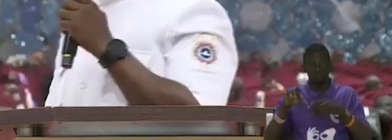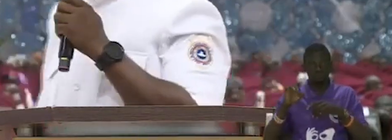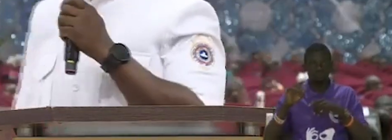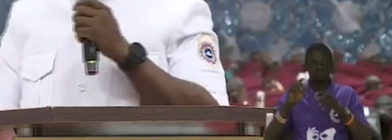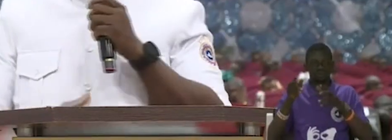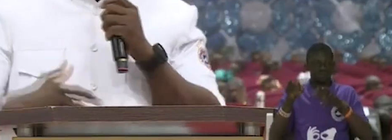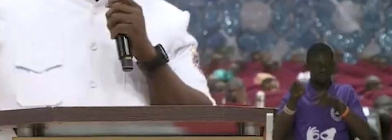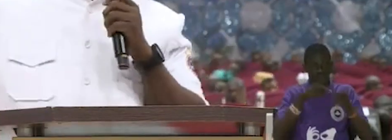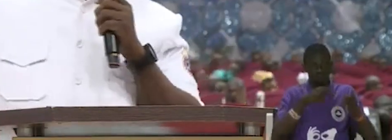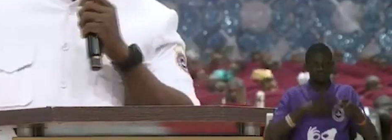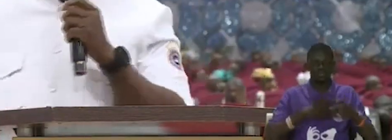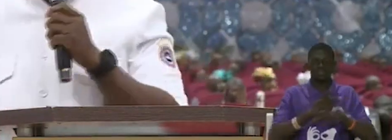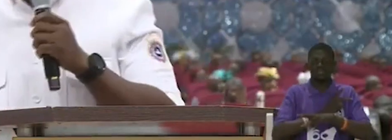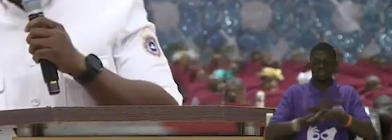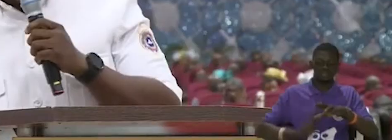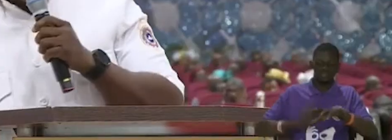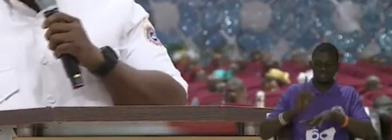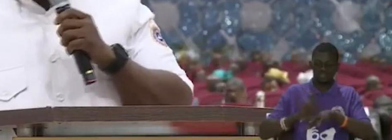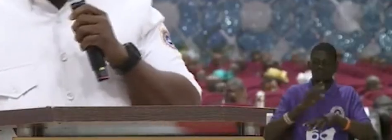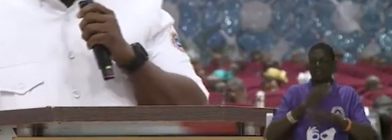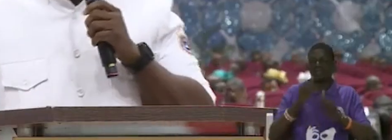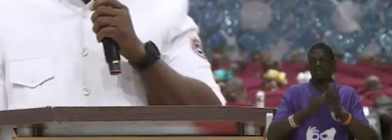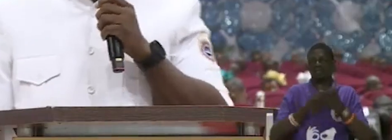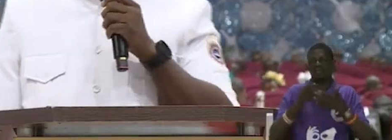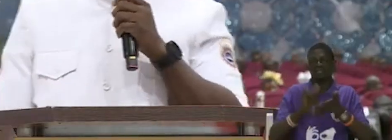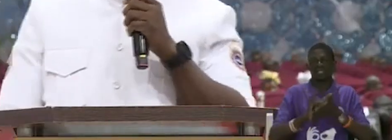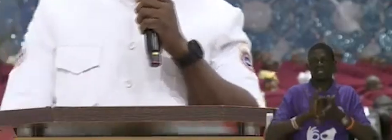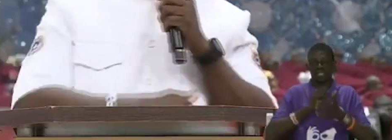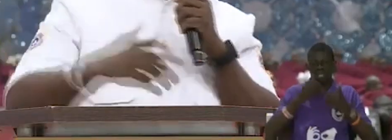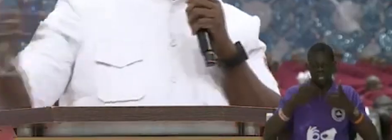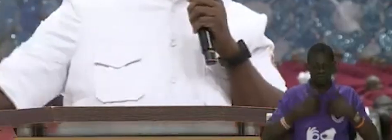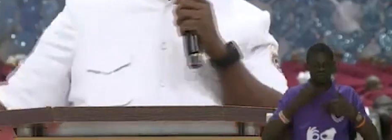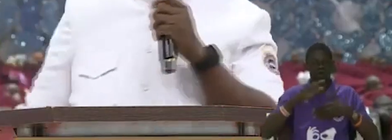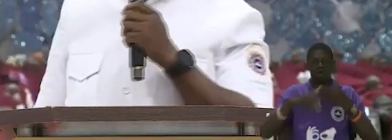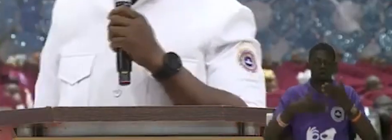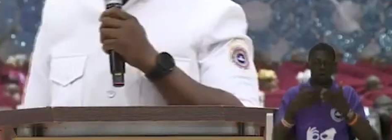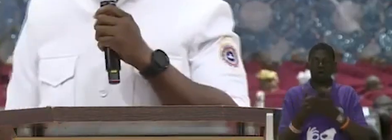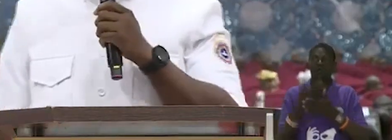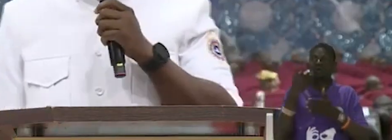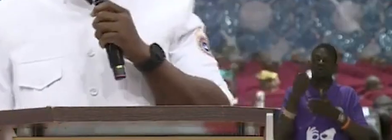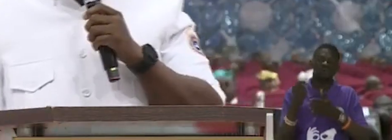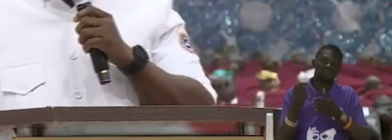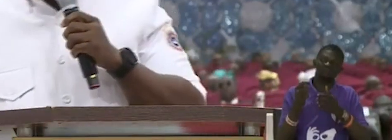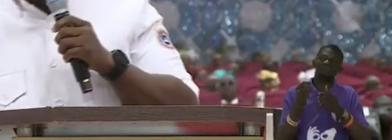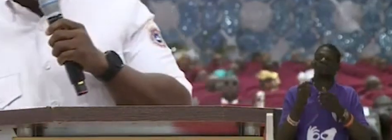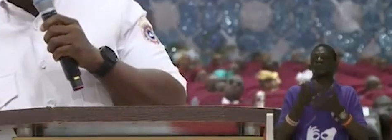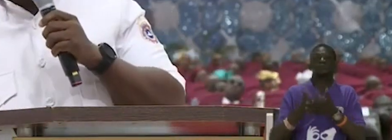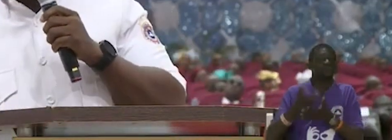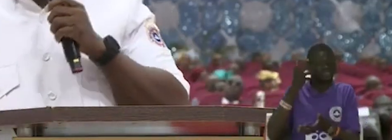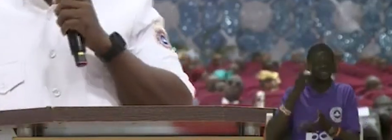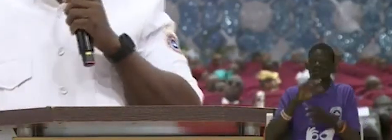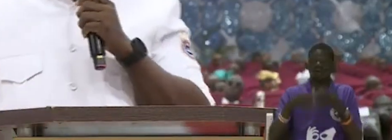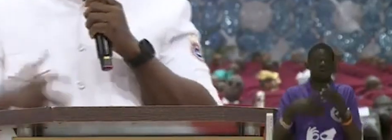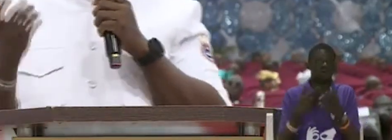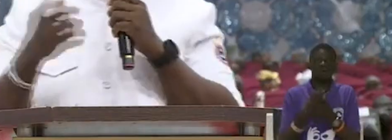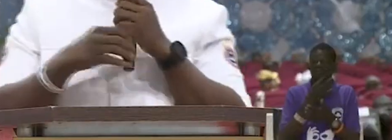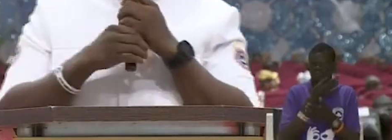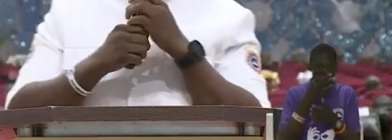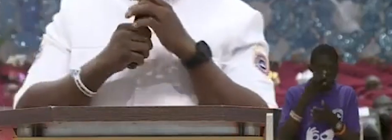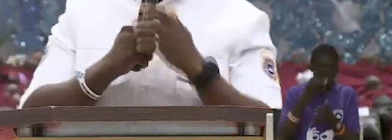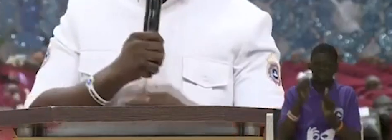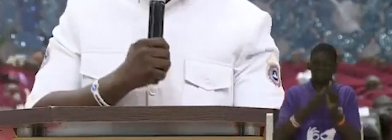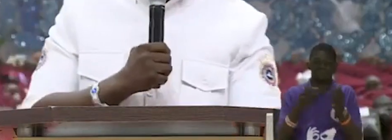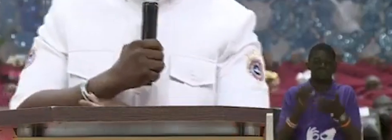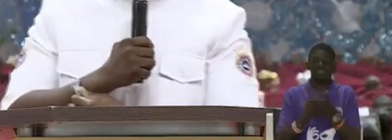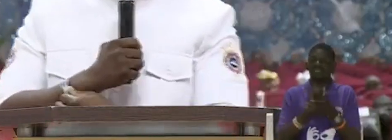kingdom and look at everything that I have. All the estates, all the riches, all the farm, everything that